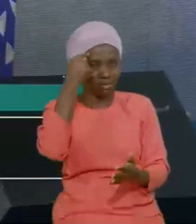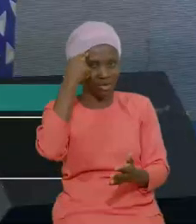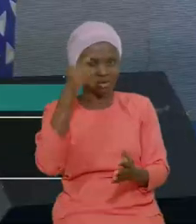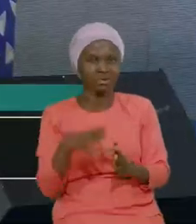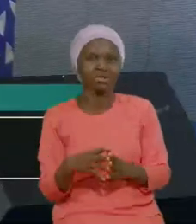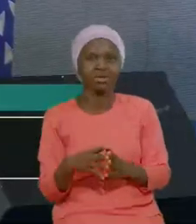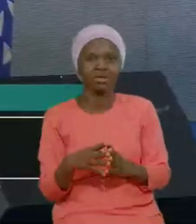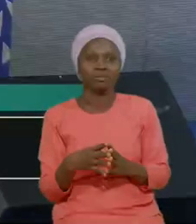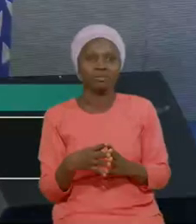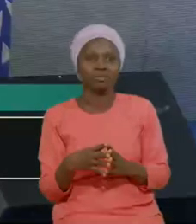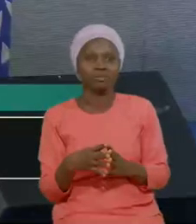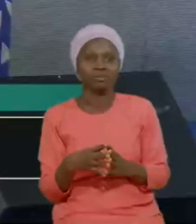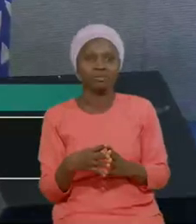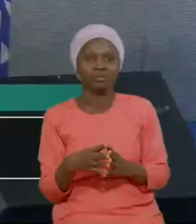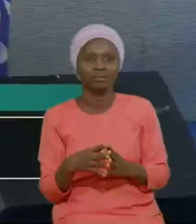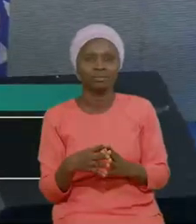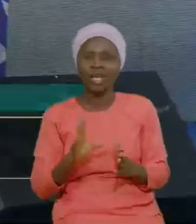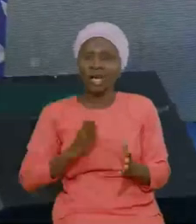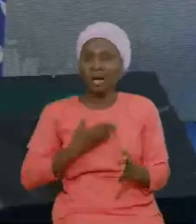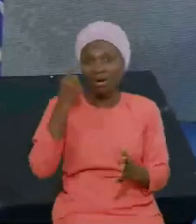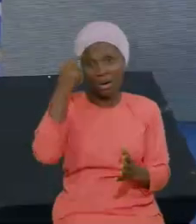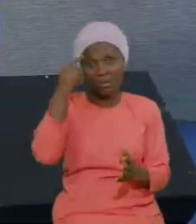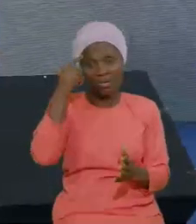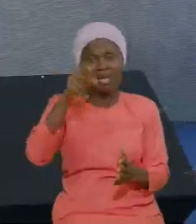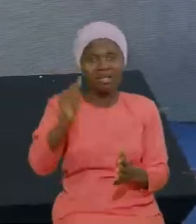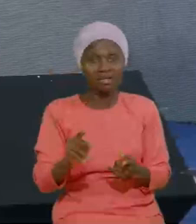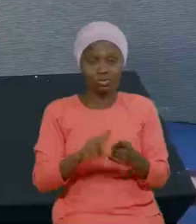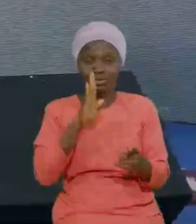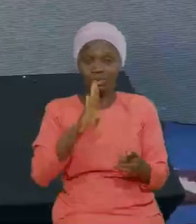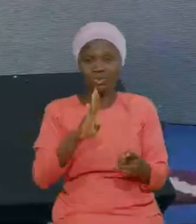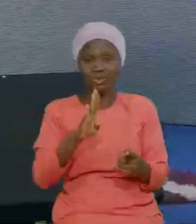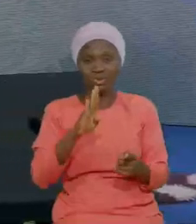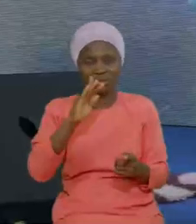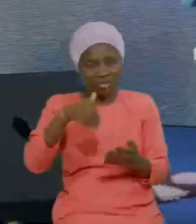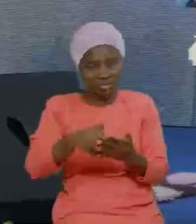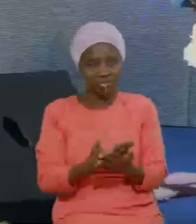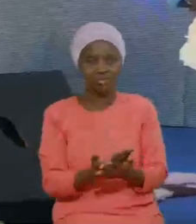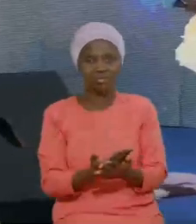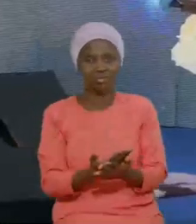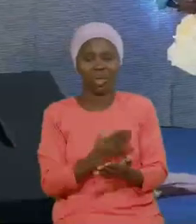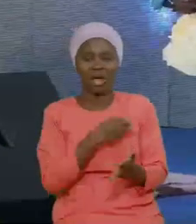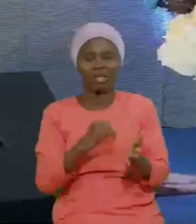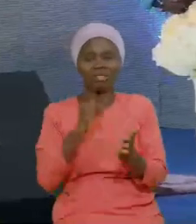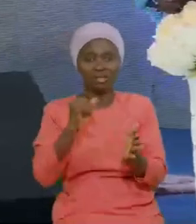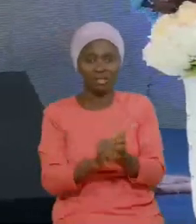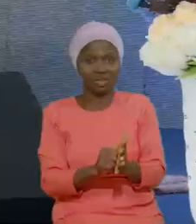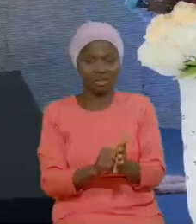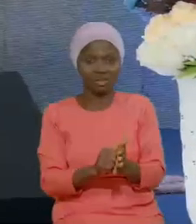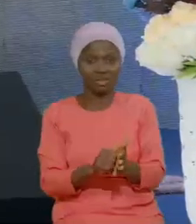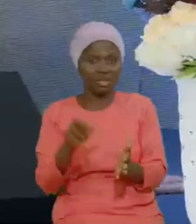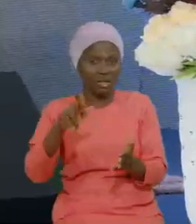Our mind has to be renewed. And it is that renewal